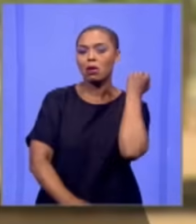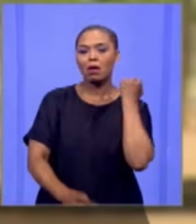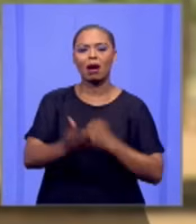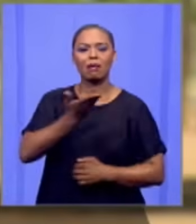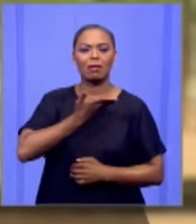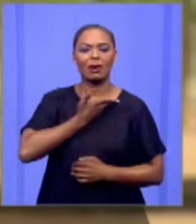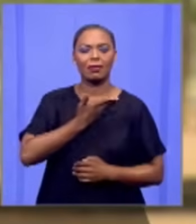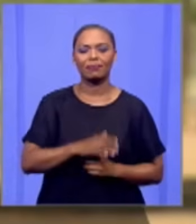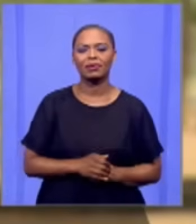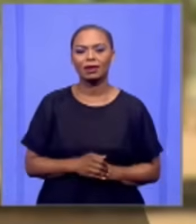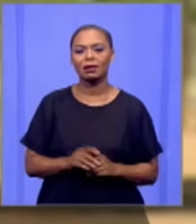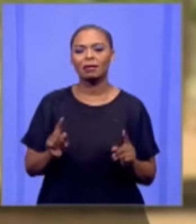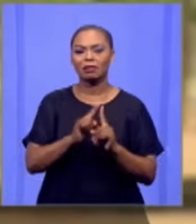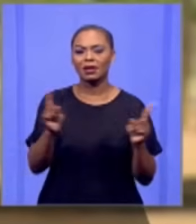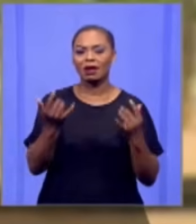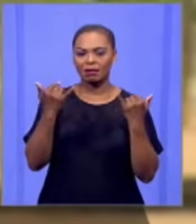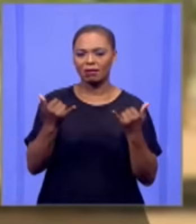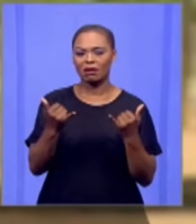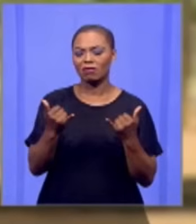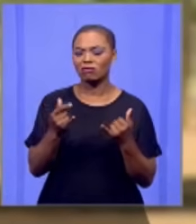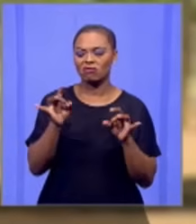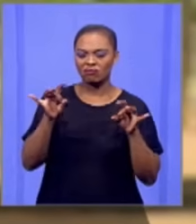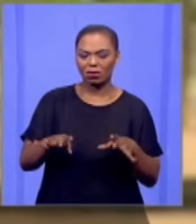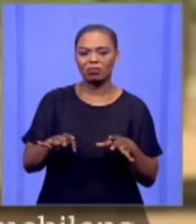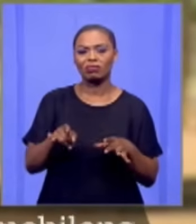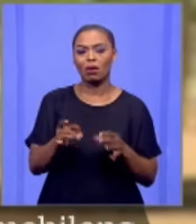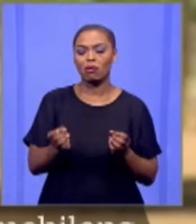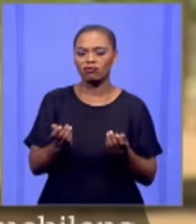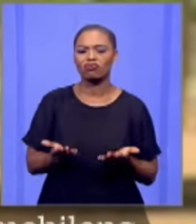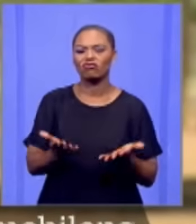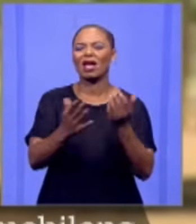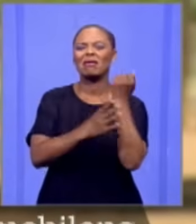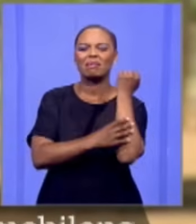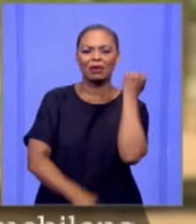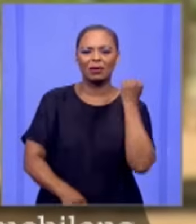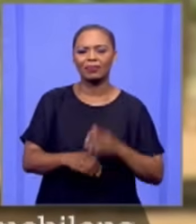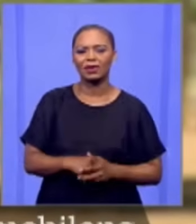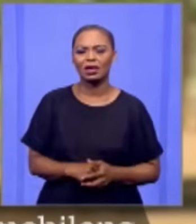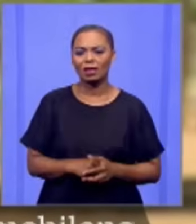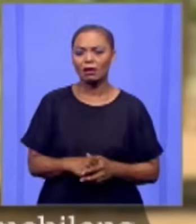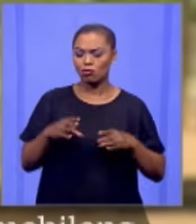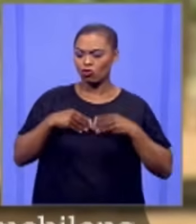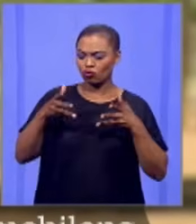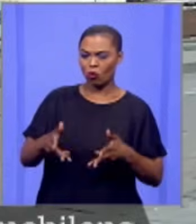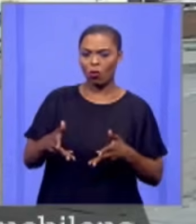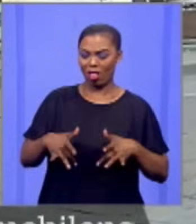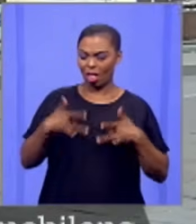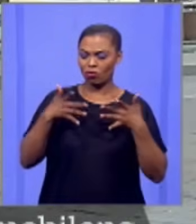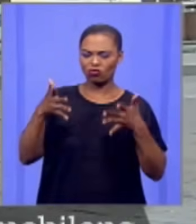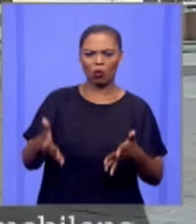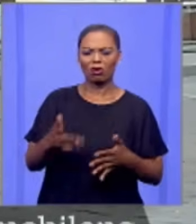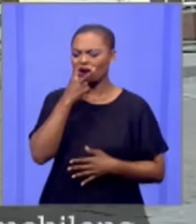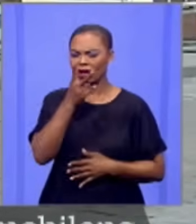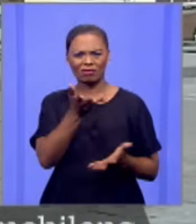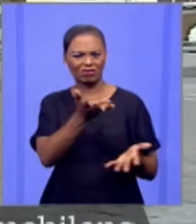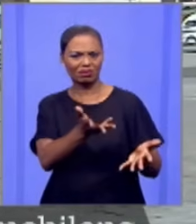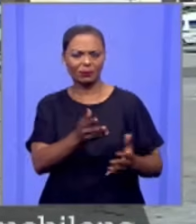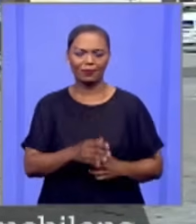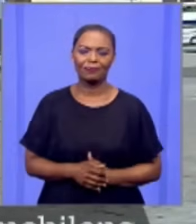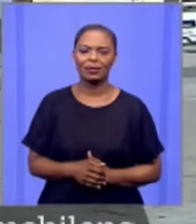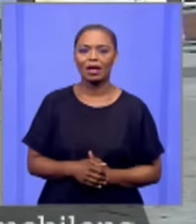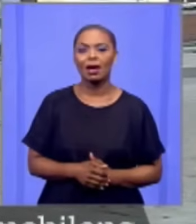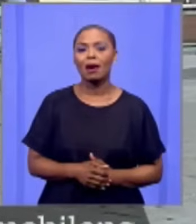gee hier in Kimberley. It's a poor service. En ons kan nie so aangaan kykie. Masepala wa Solplaiki